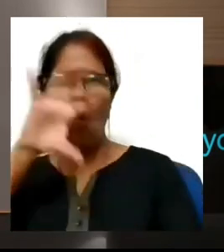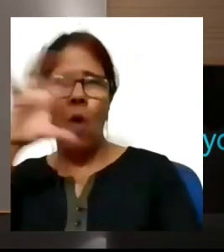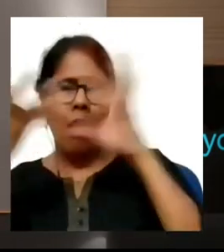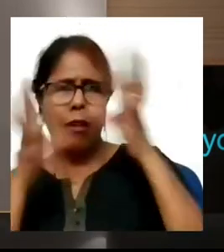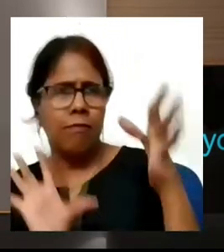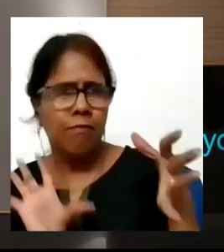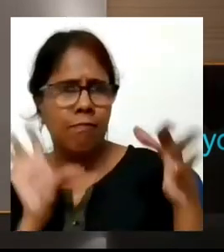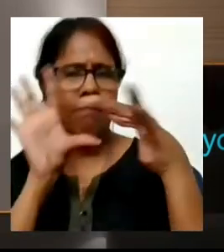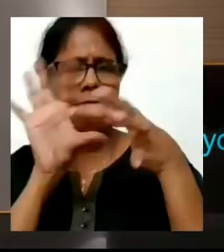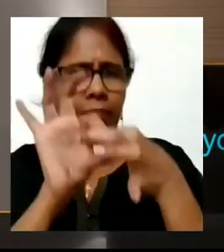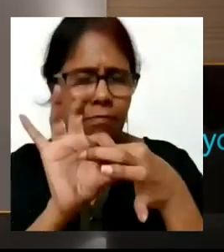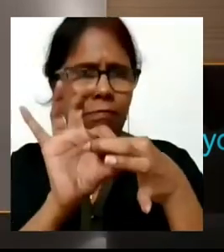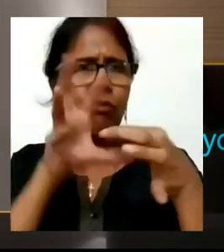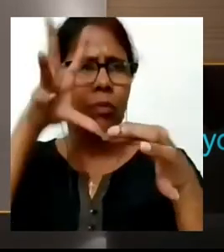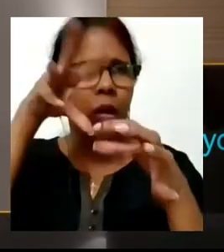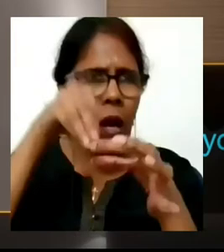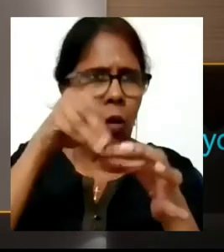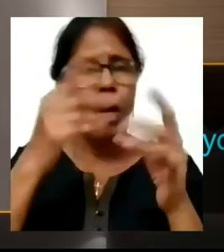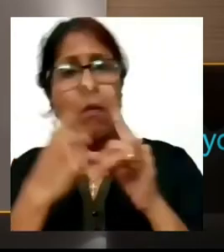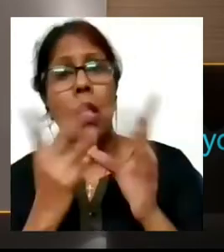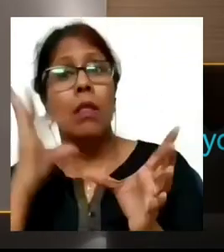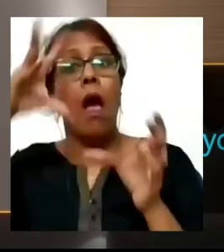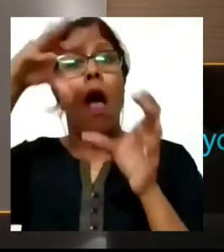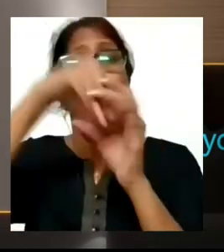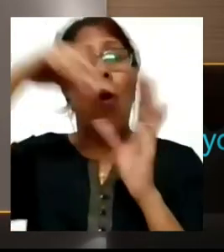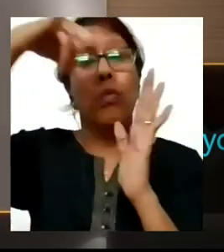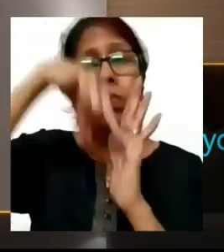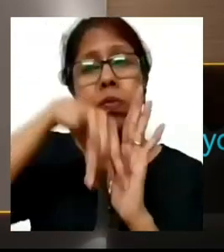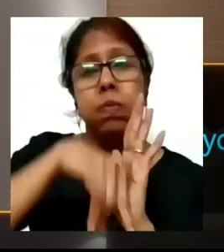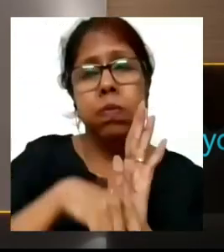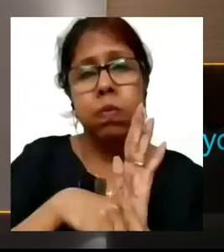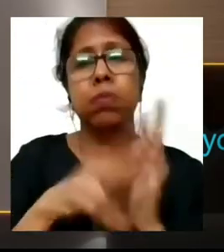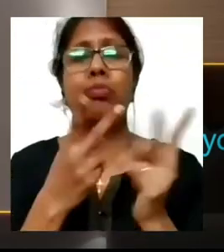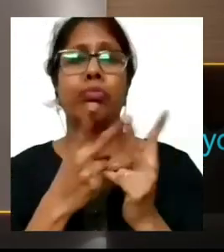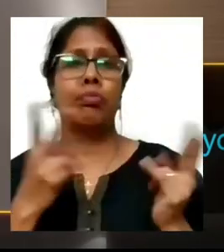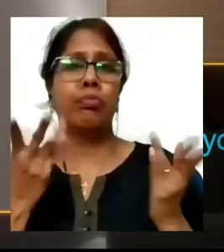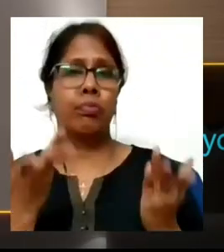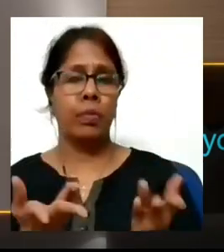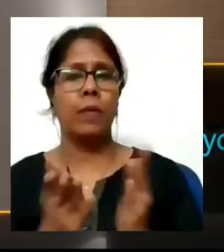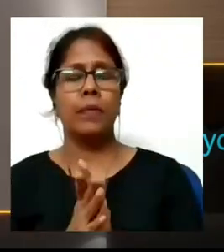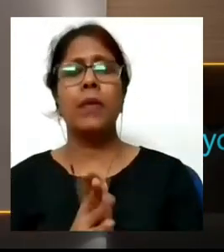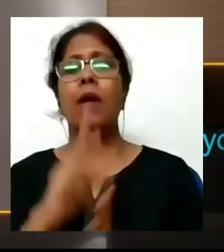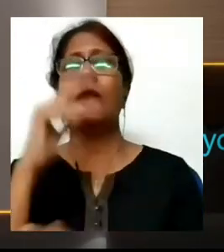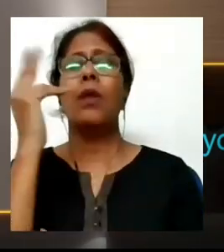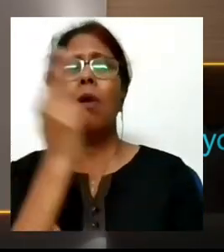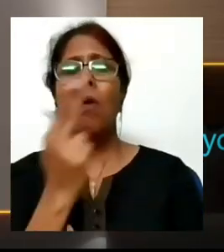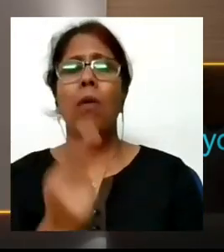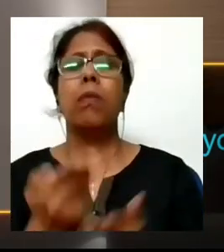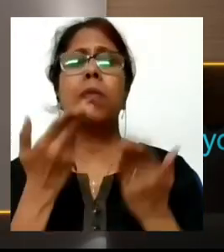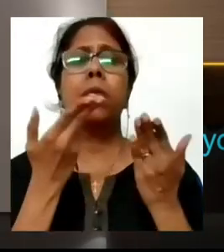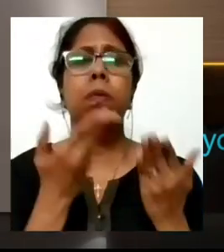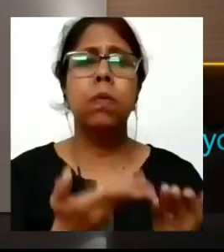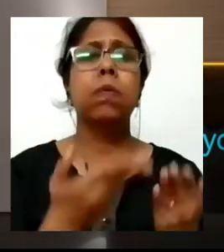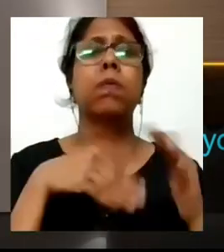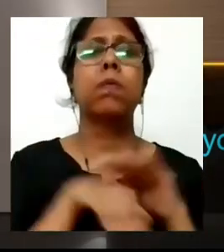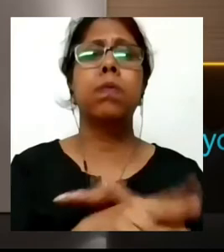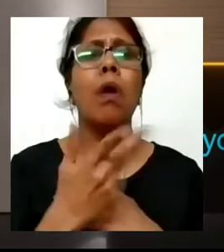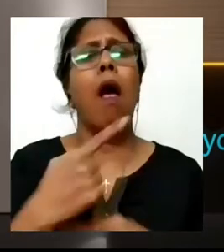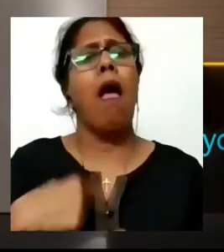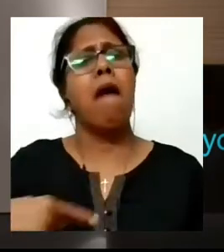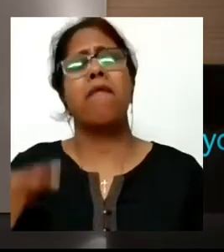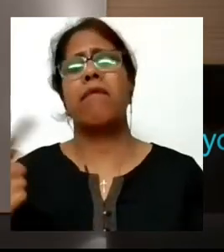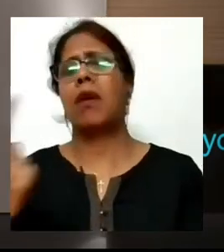inside and outside of me? The arts for me is a part of my everyday life. I